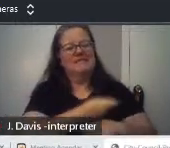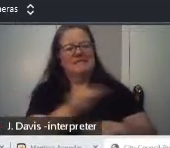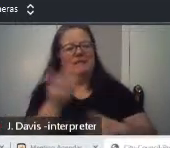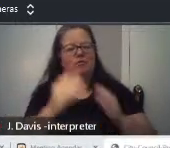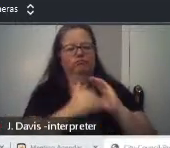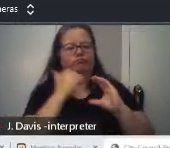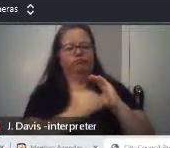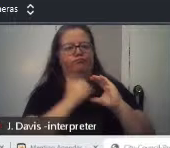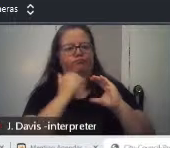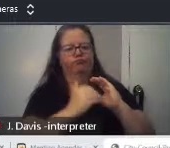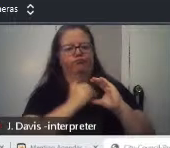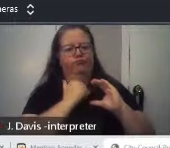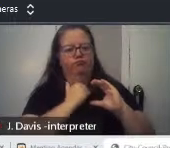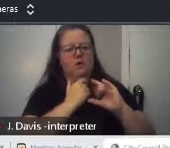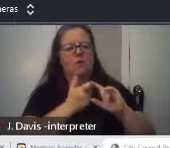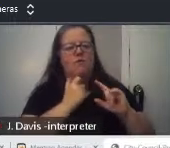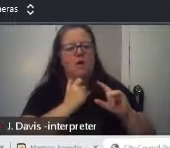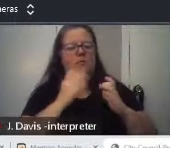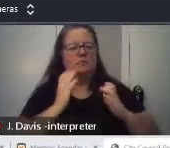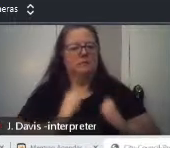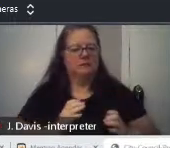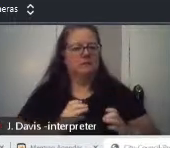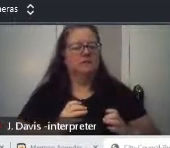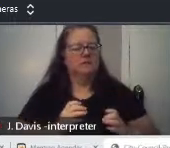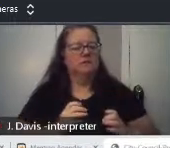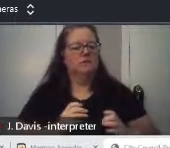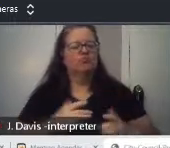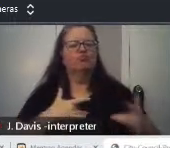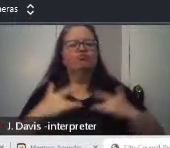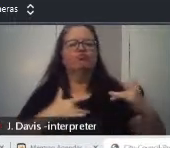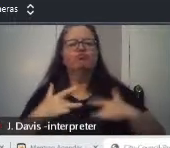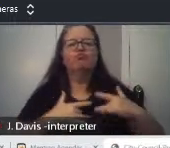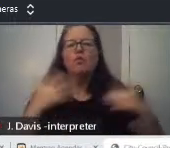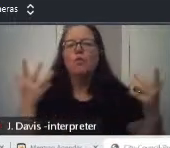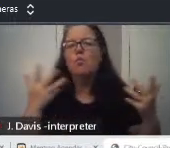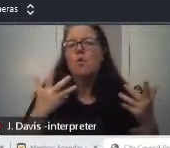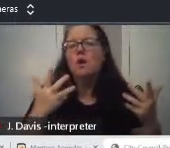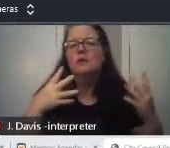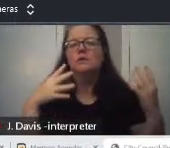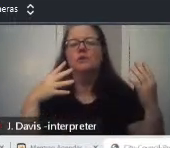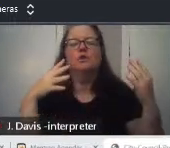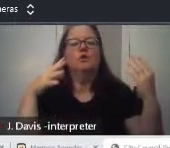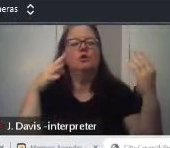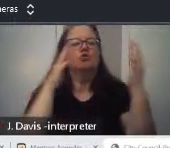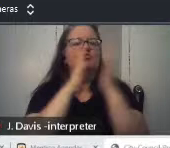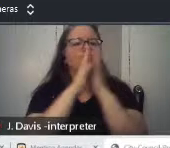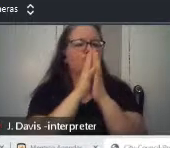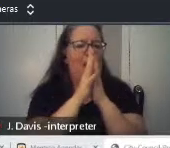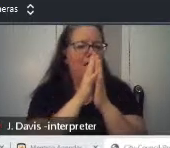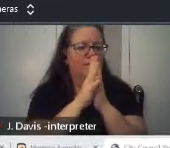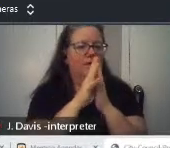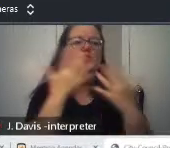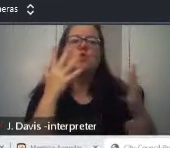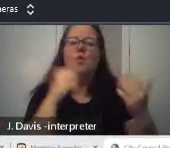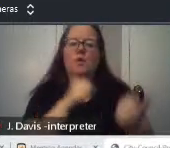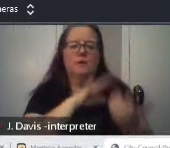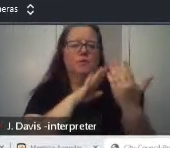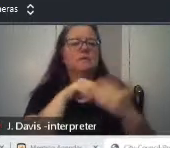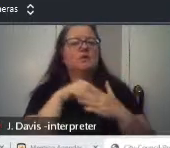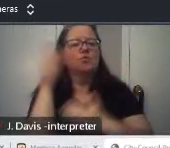constituents, and I think one of the things they were concerned about was traffic flow. You addressed that in your presentation, and they were wondering